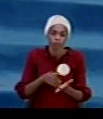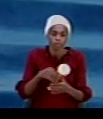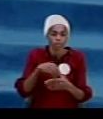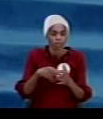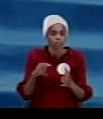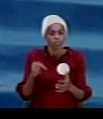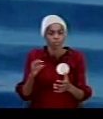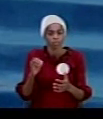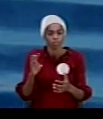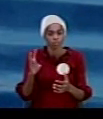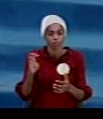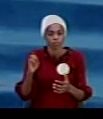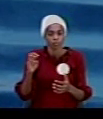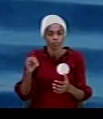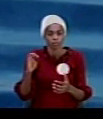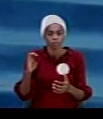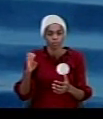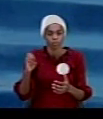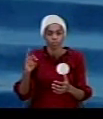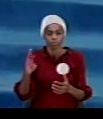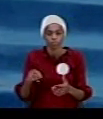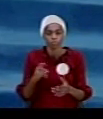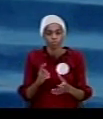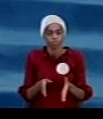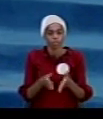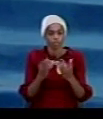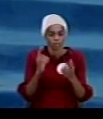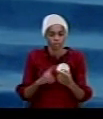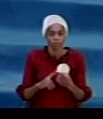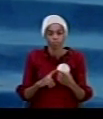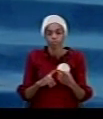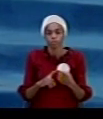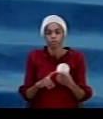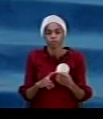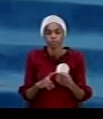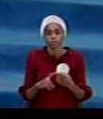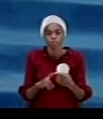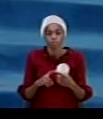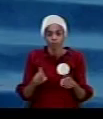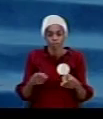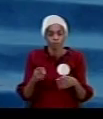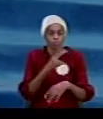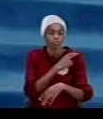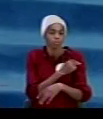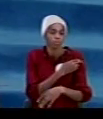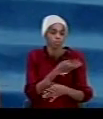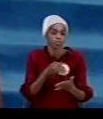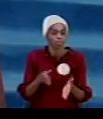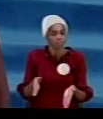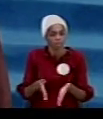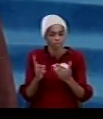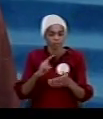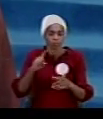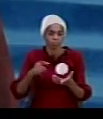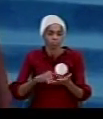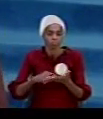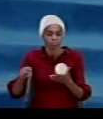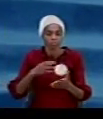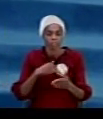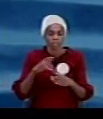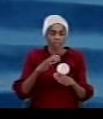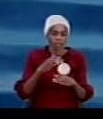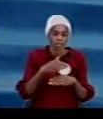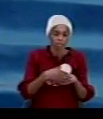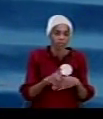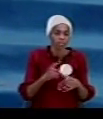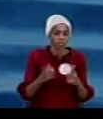UCH again. On getting there, they asked me to go through some tests. After the result of the test came out in February,